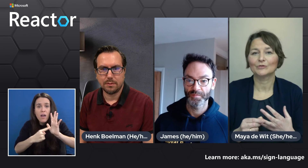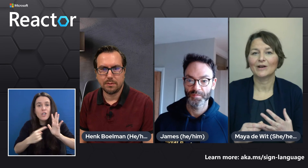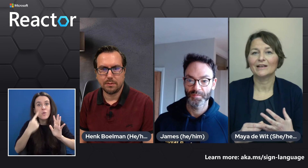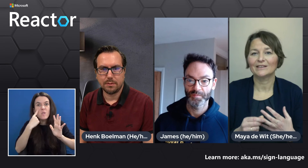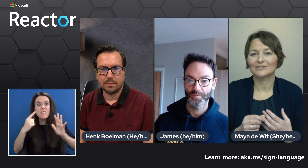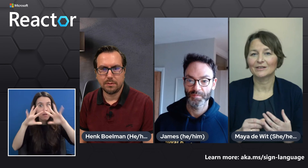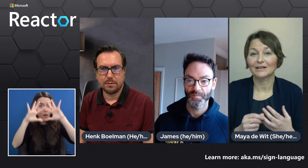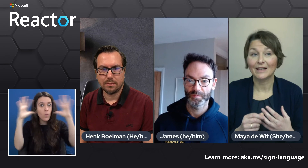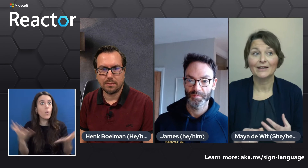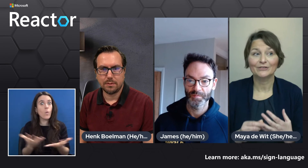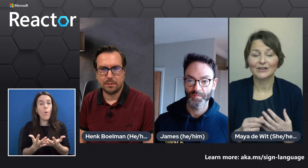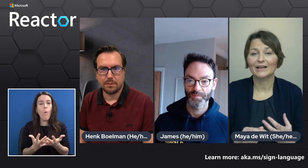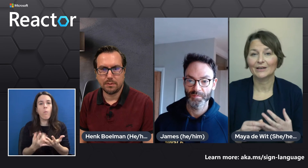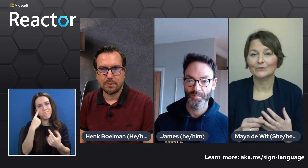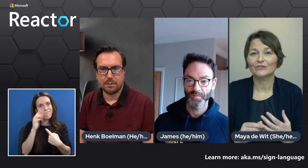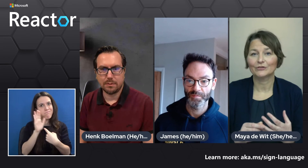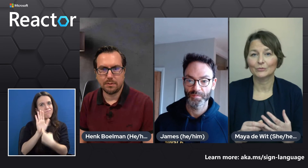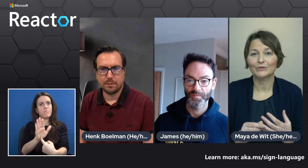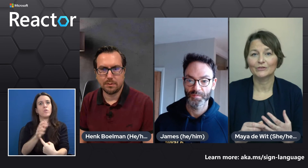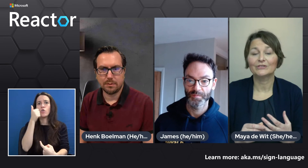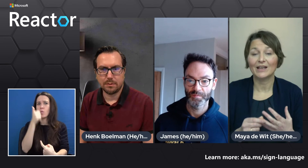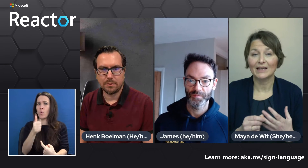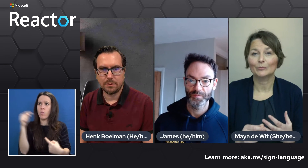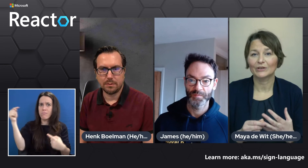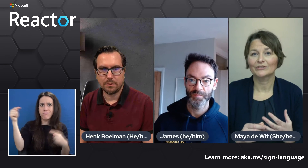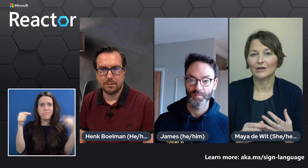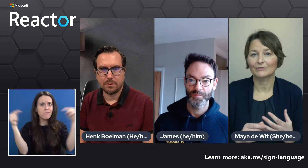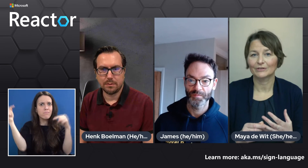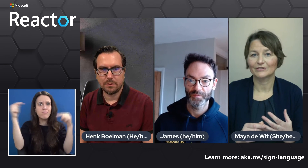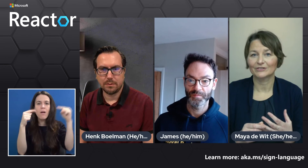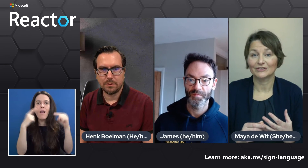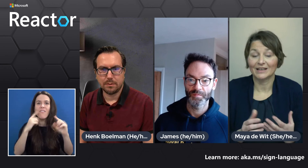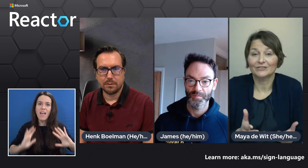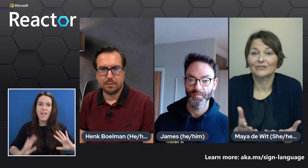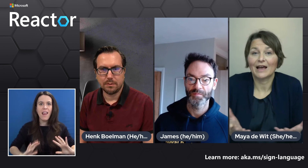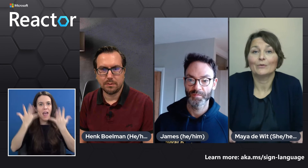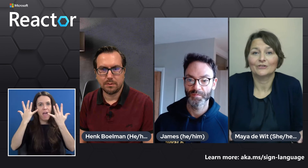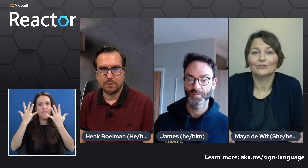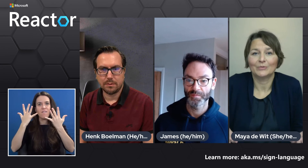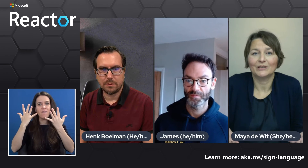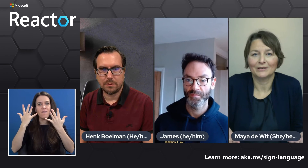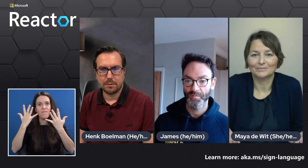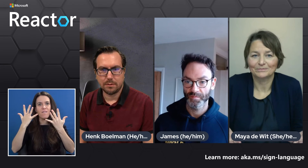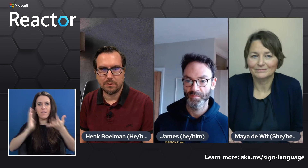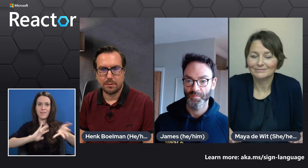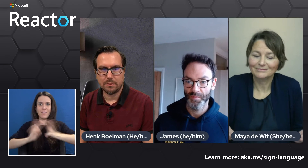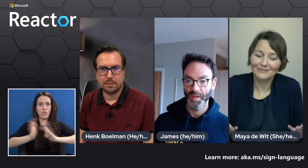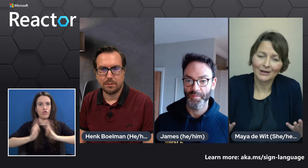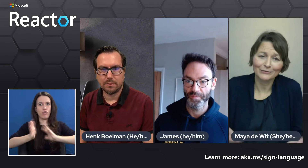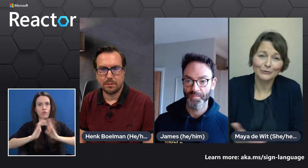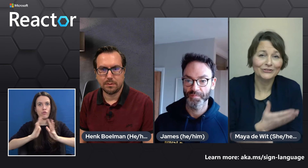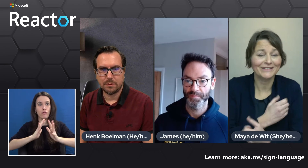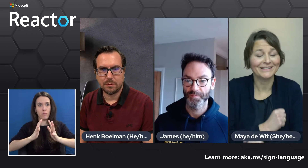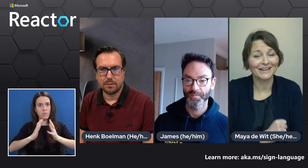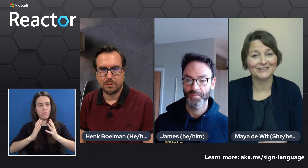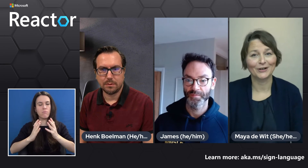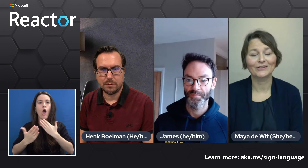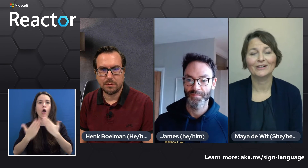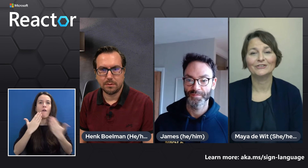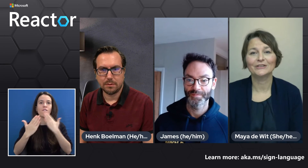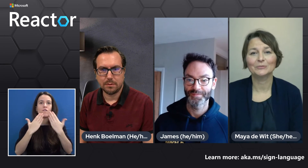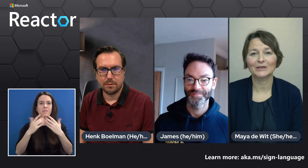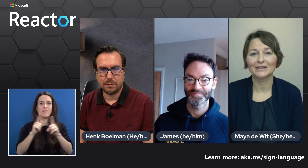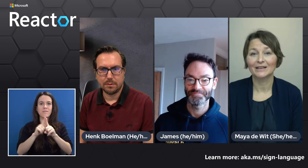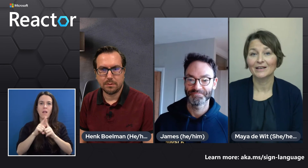of providing live sign language interpreters at press conferences. That's how it should be done. Unfortunately, not in